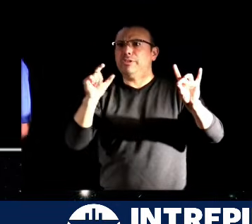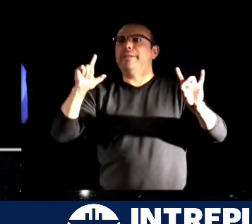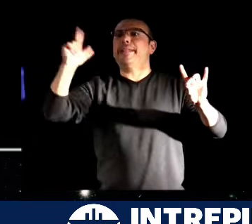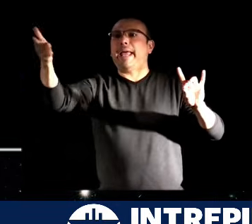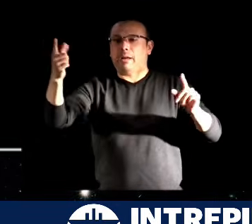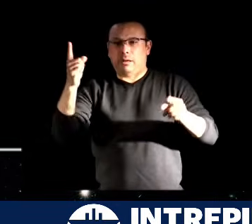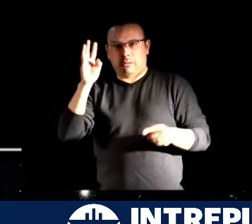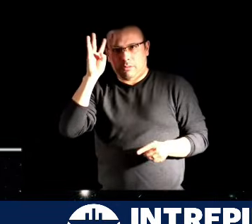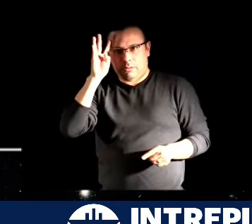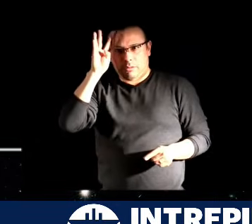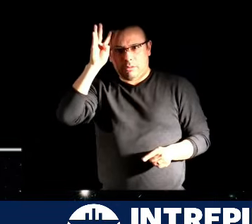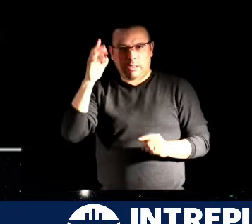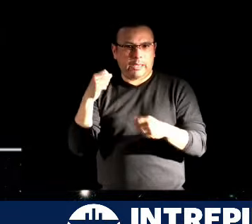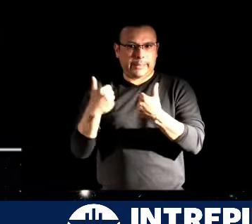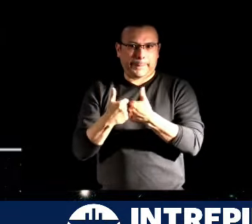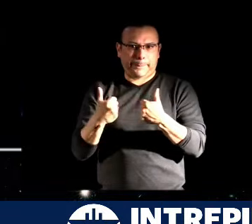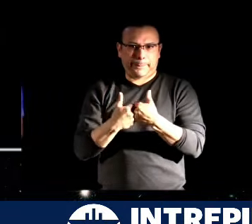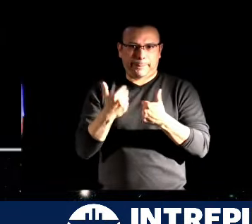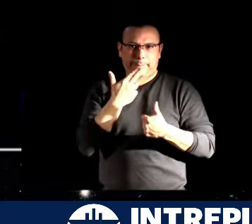into perspective.